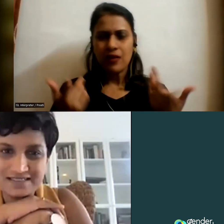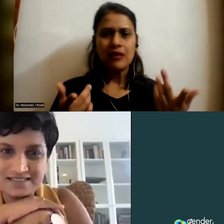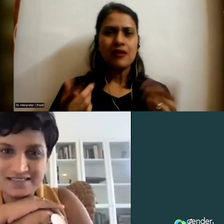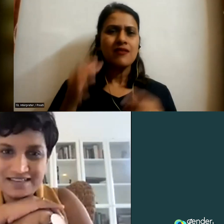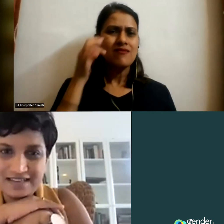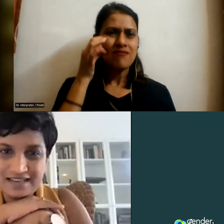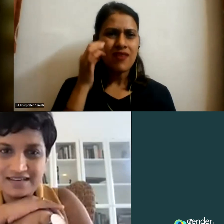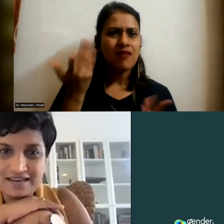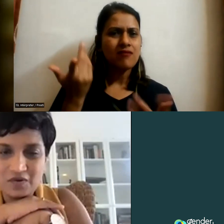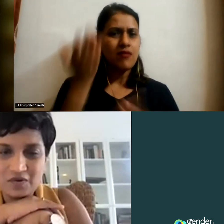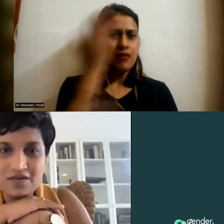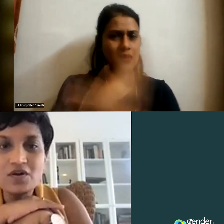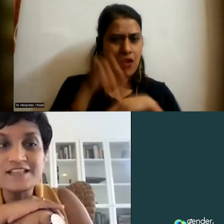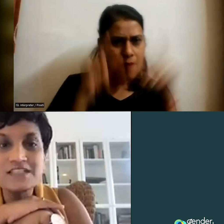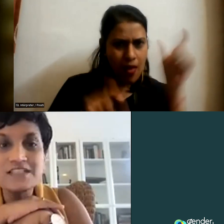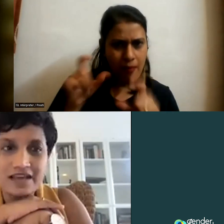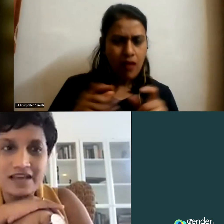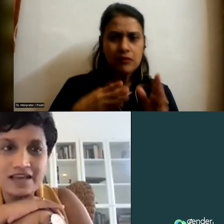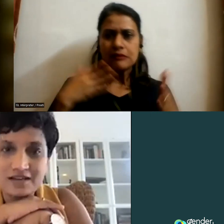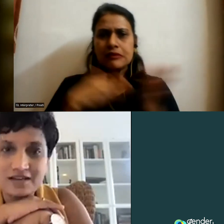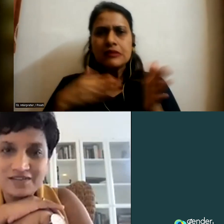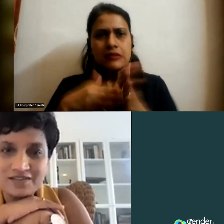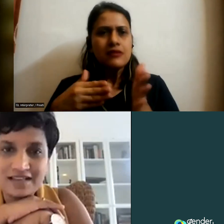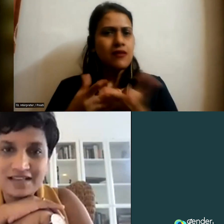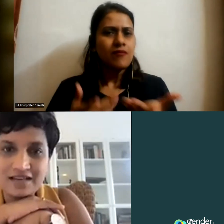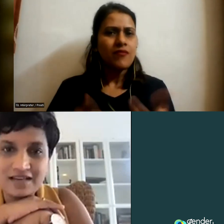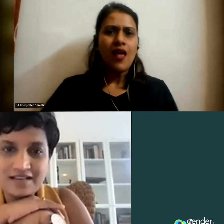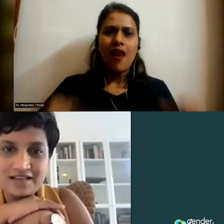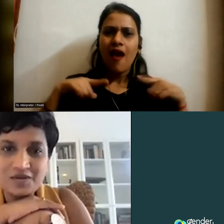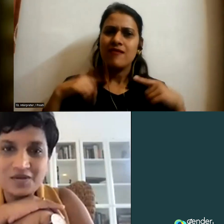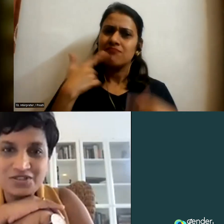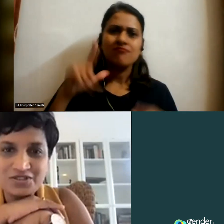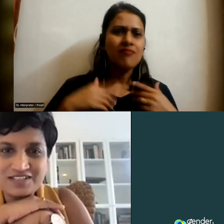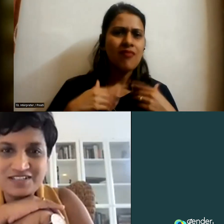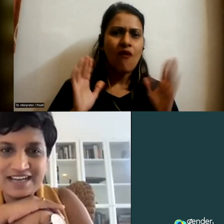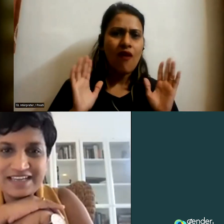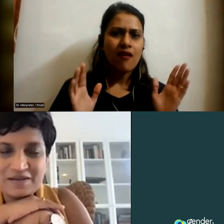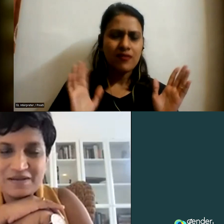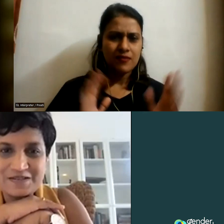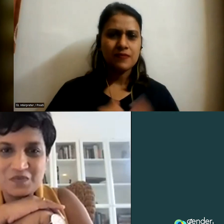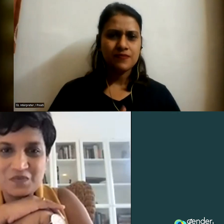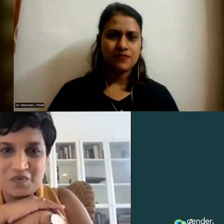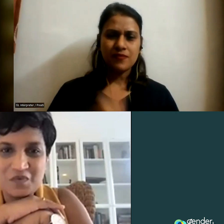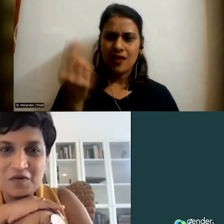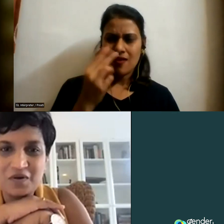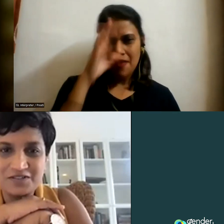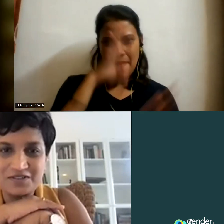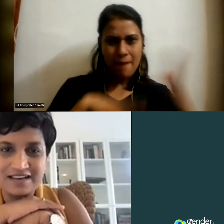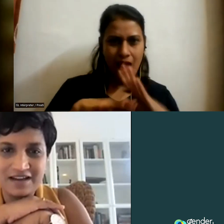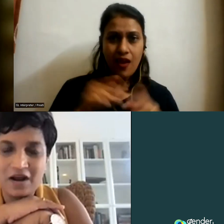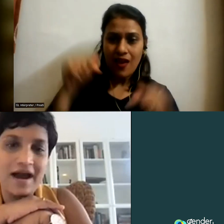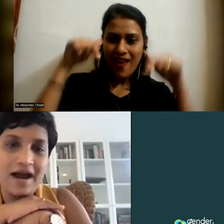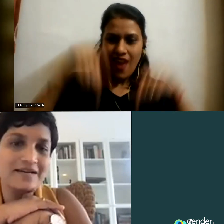disabilities and then we're going to experience it in our lifetime, right? I think that notion of designing based on how you are